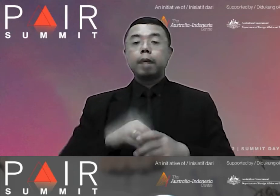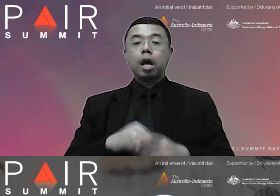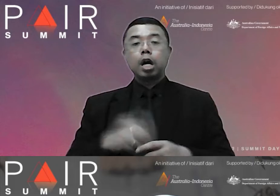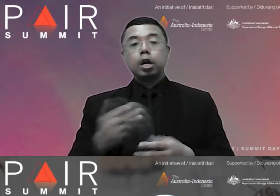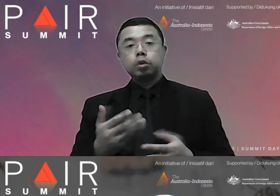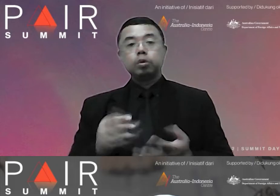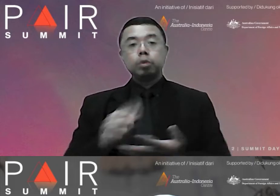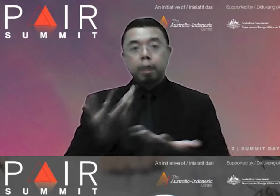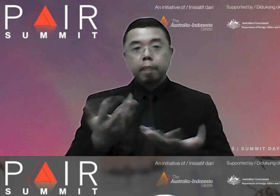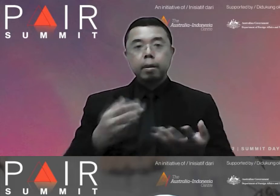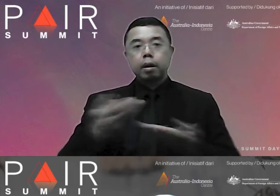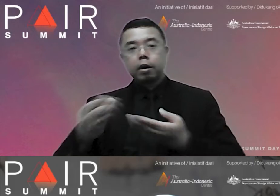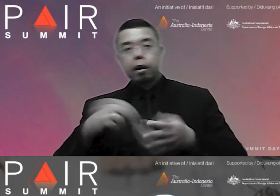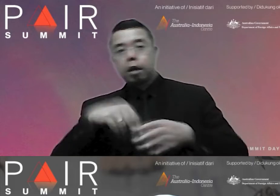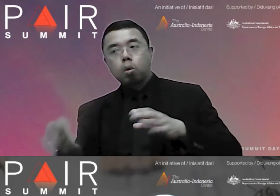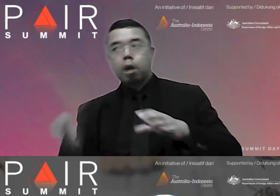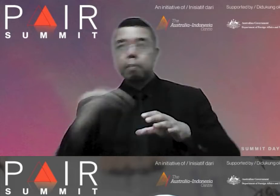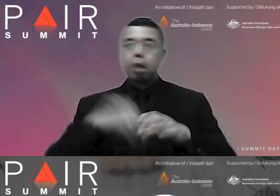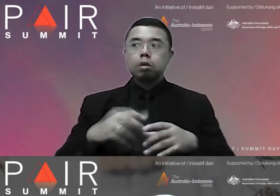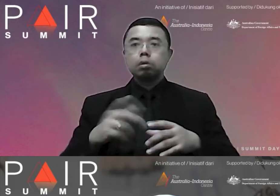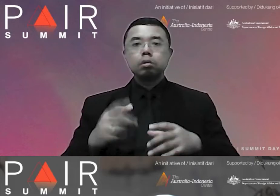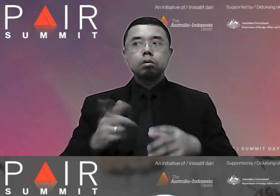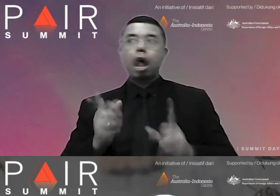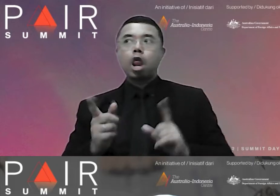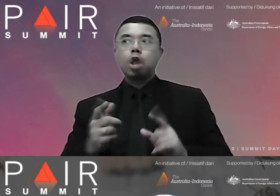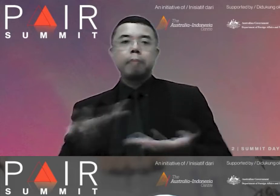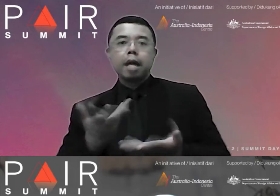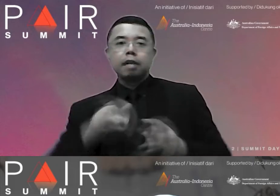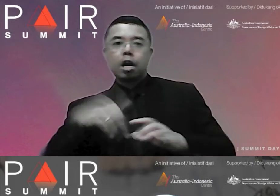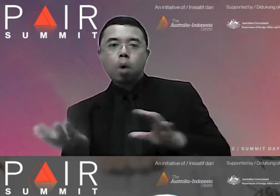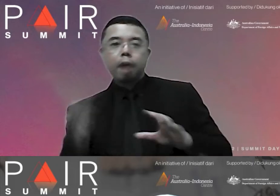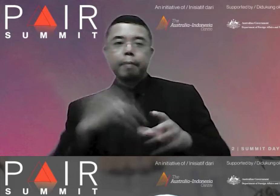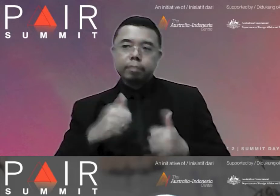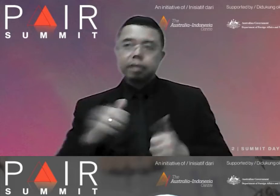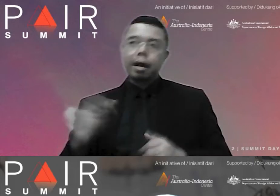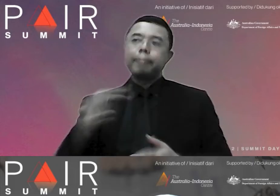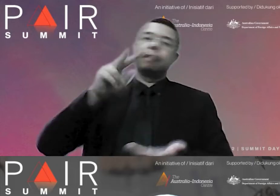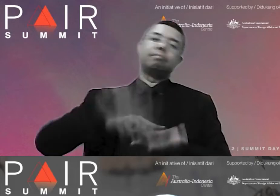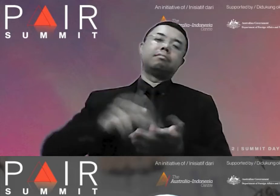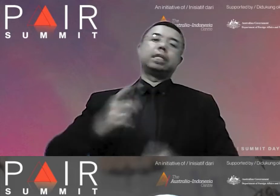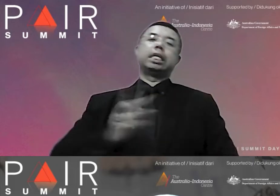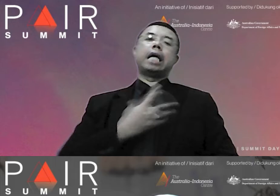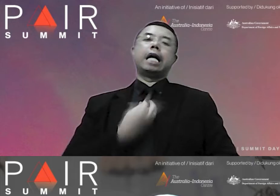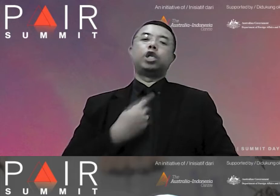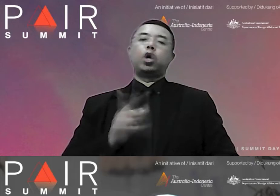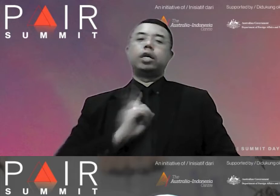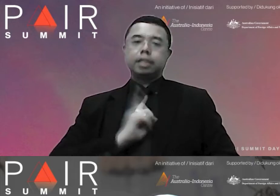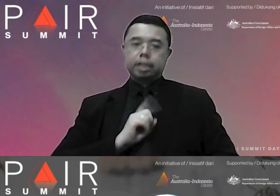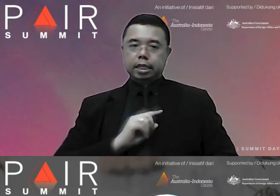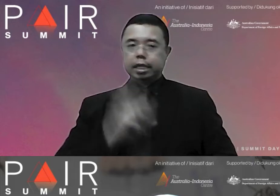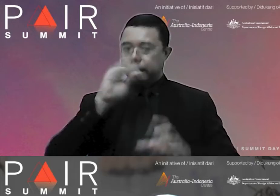risk. Number two is, of course, the area where they work. And it's interesting that we found